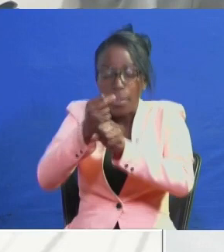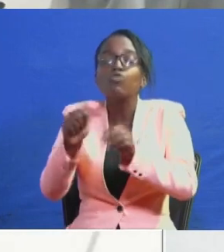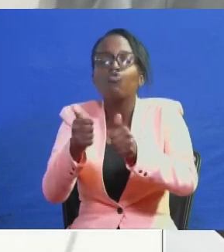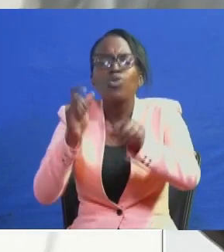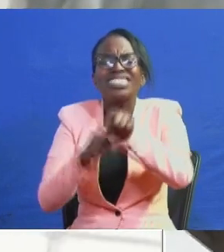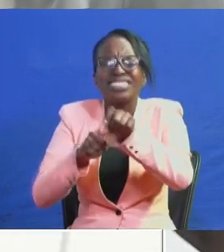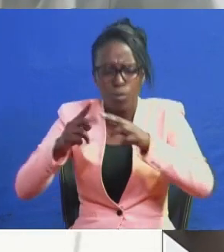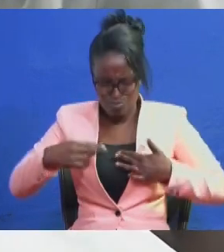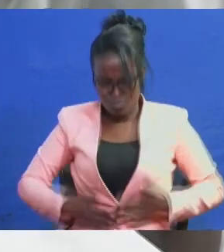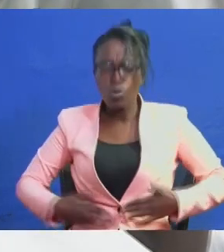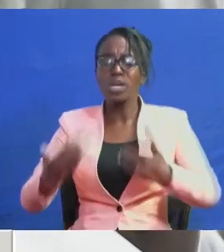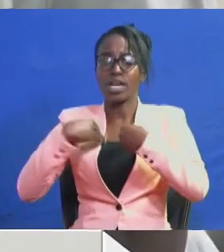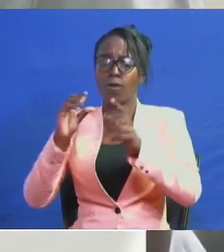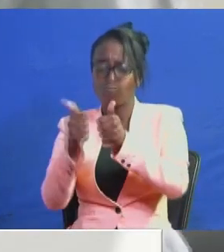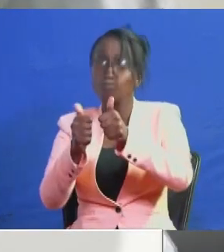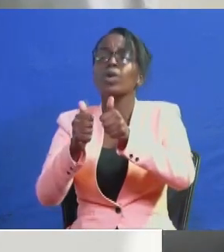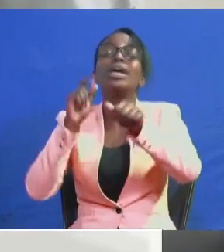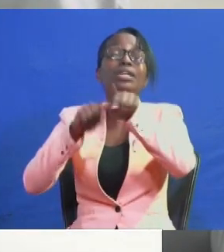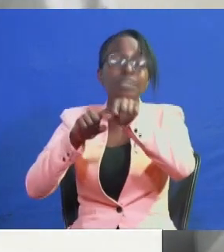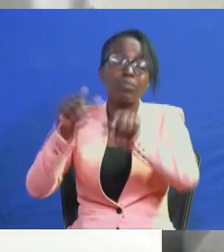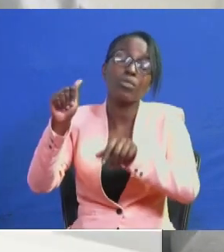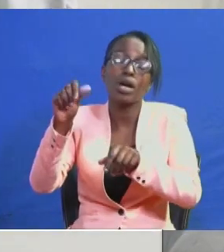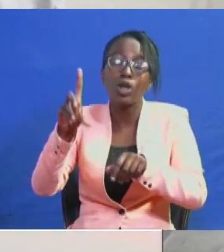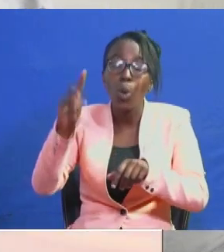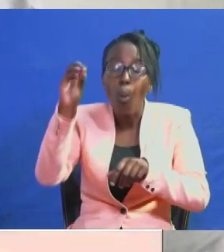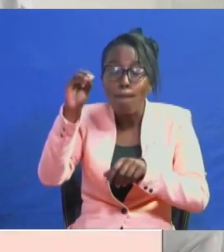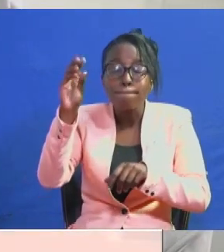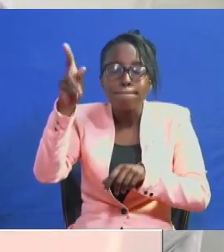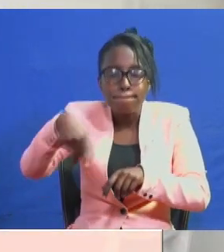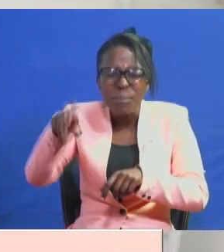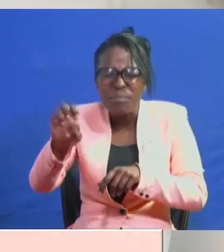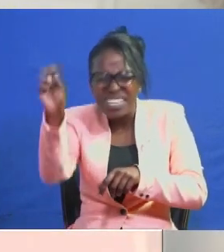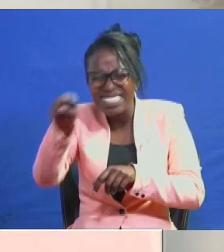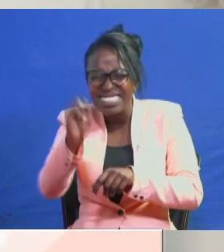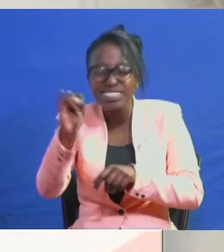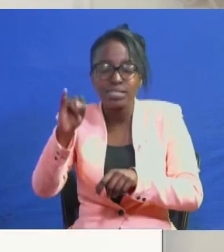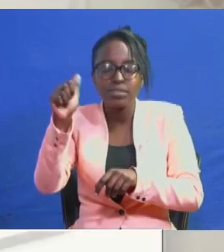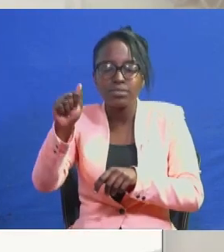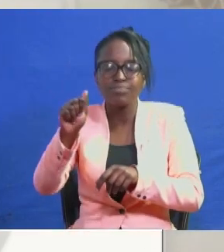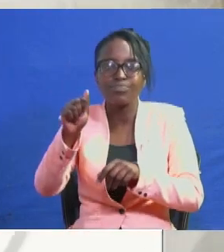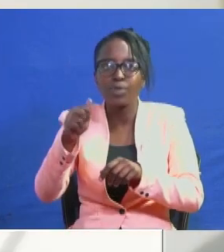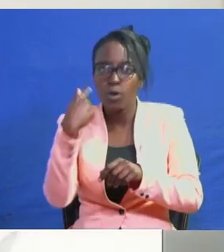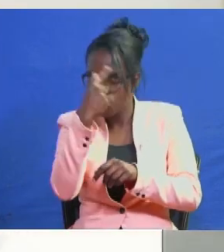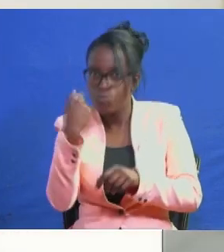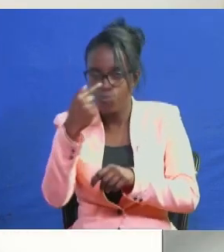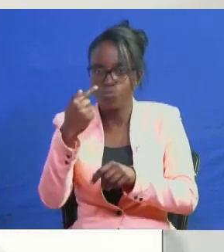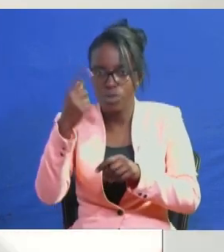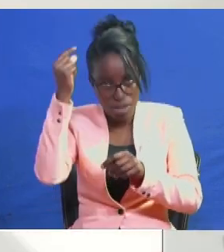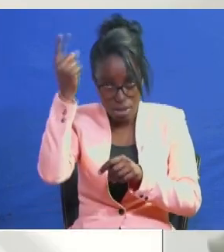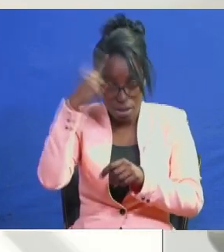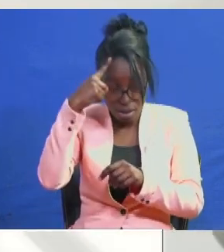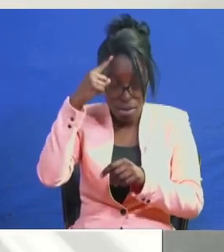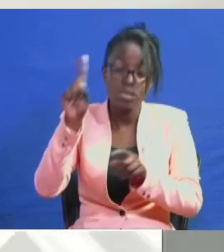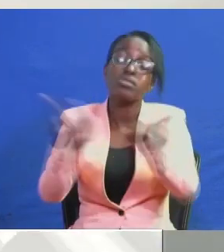body, alopecia areata usually affects the head and face. First and foremost, it is important